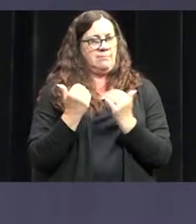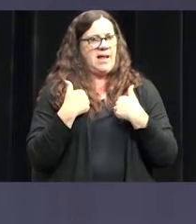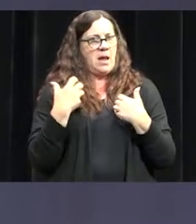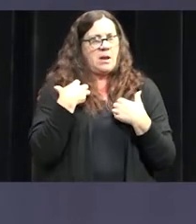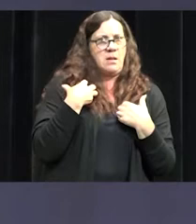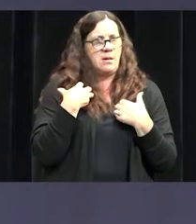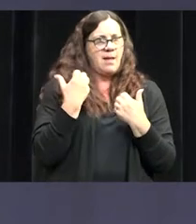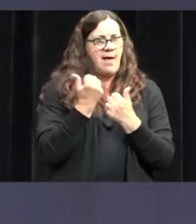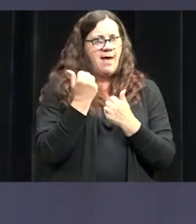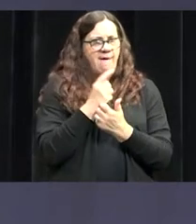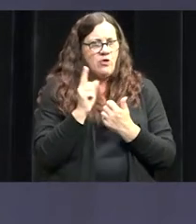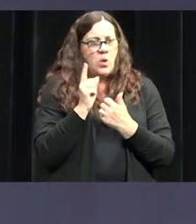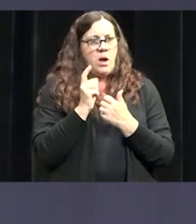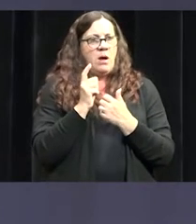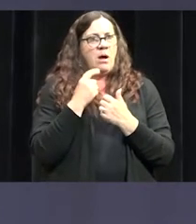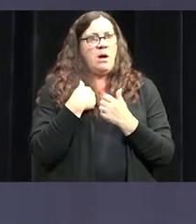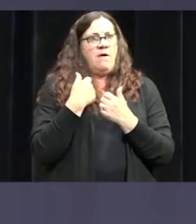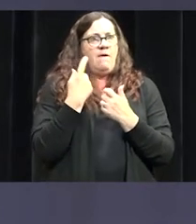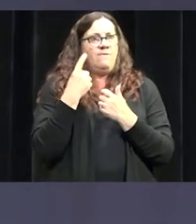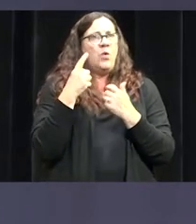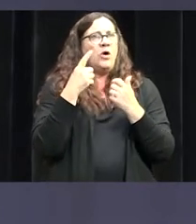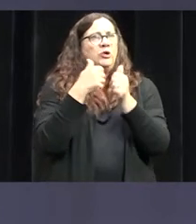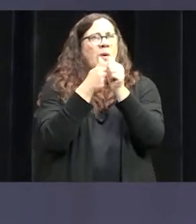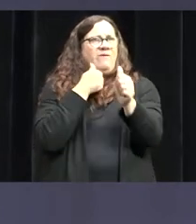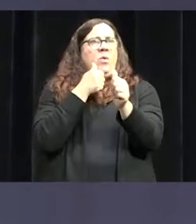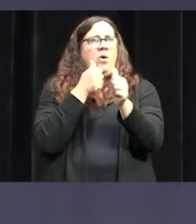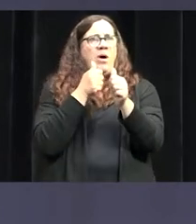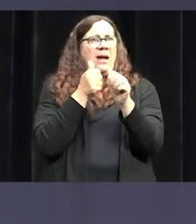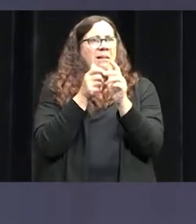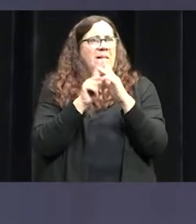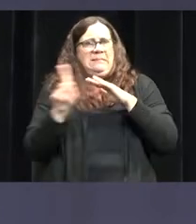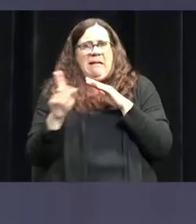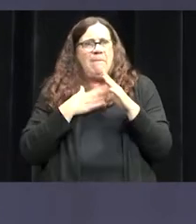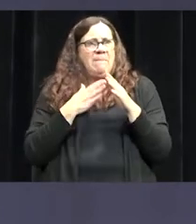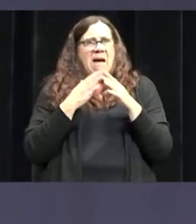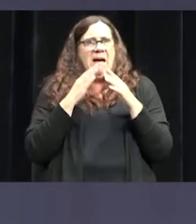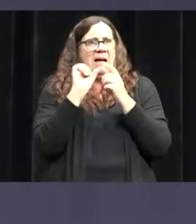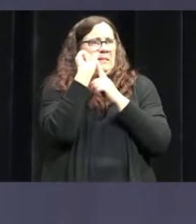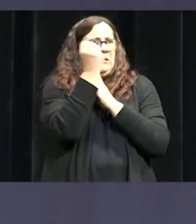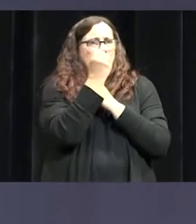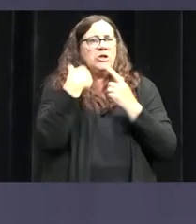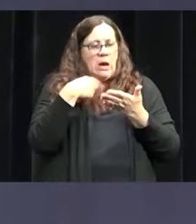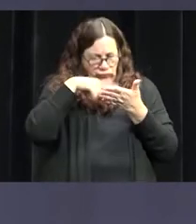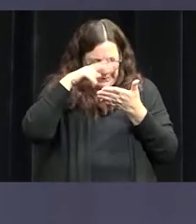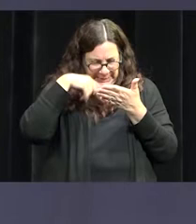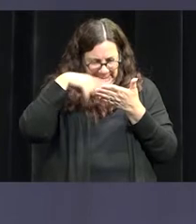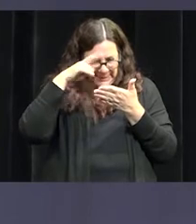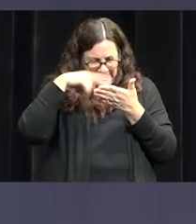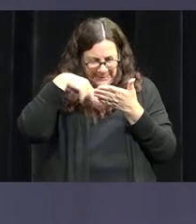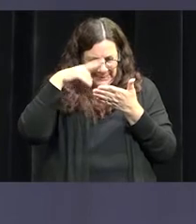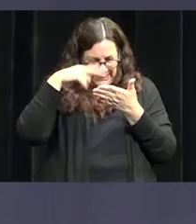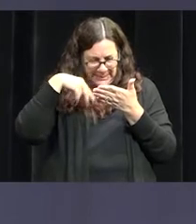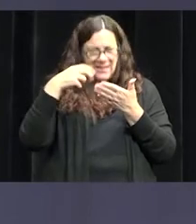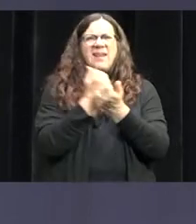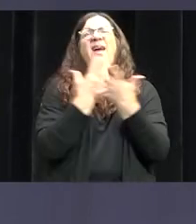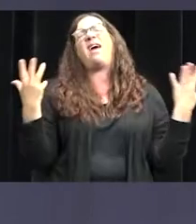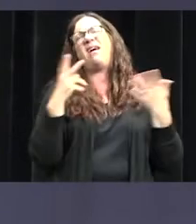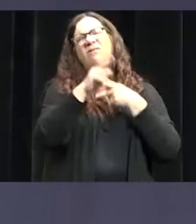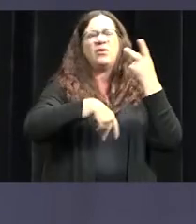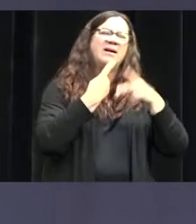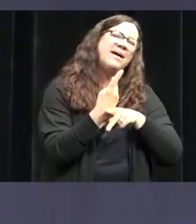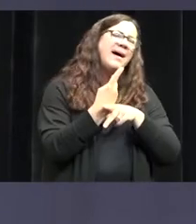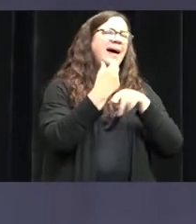situation i was in every genre was in that bag from science fiction to psychology textbooks i had managed to